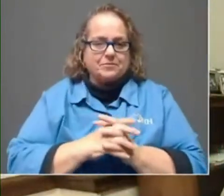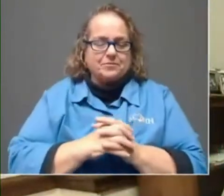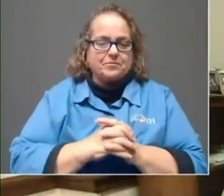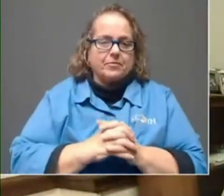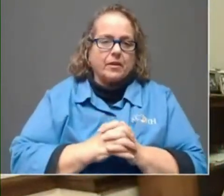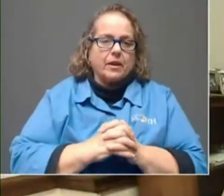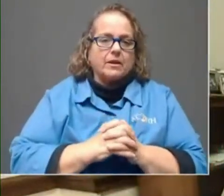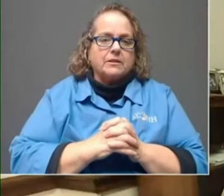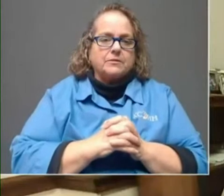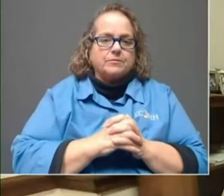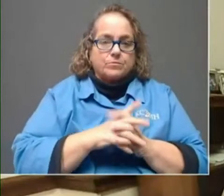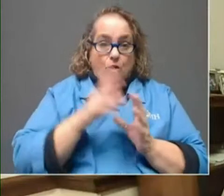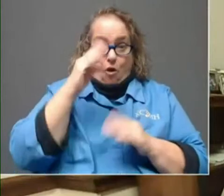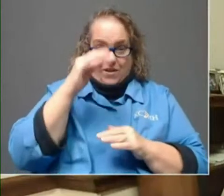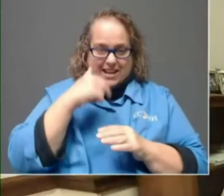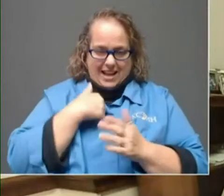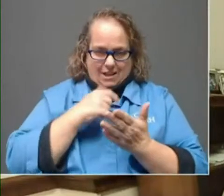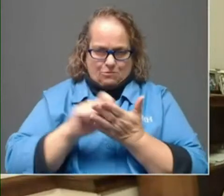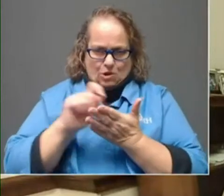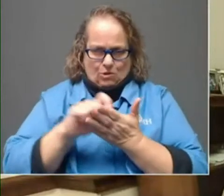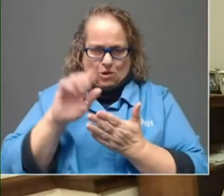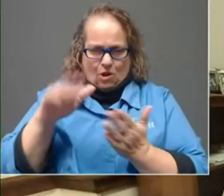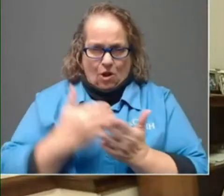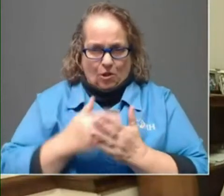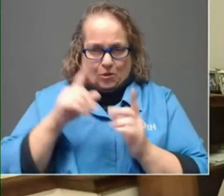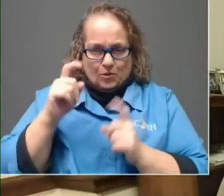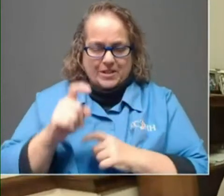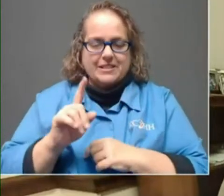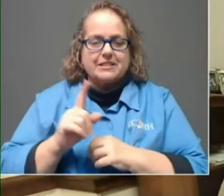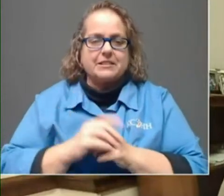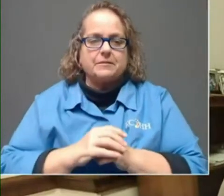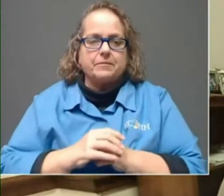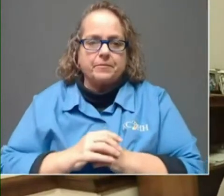Okay, hopefully I got all those down. I'm not sure I did. I